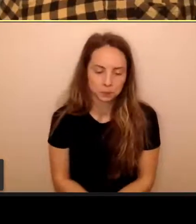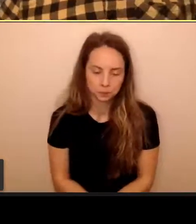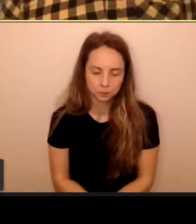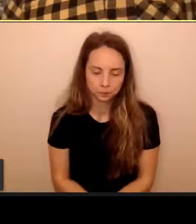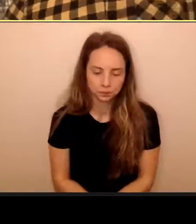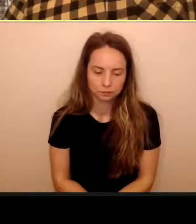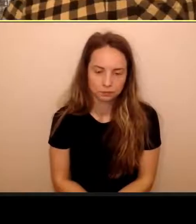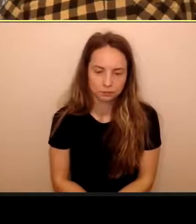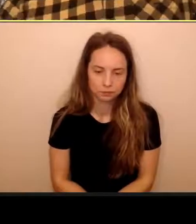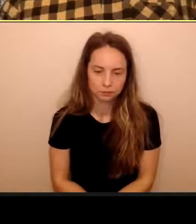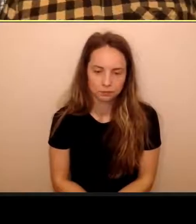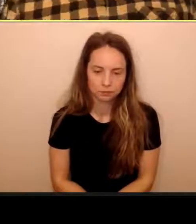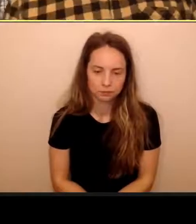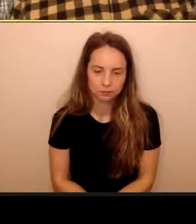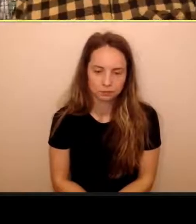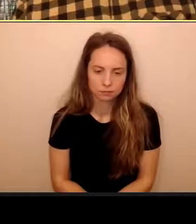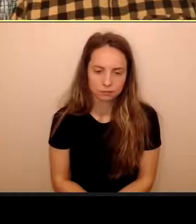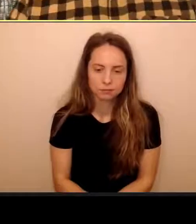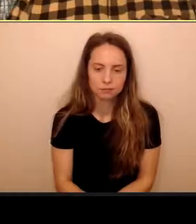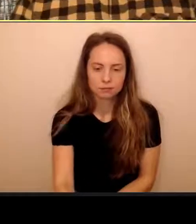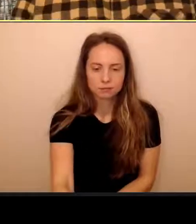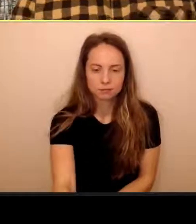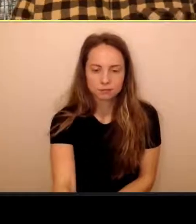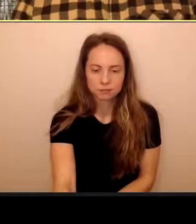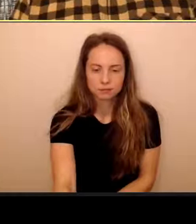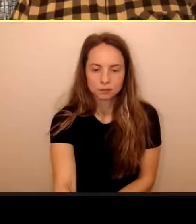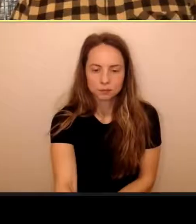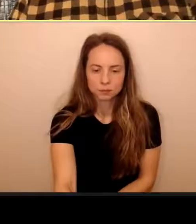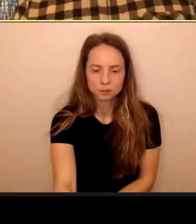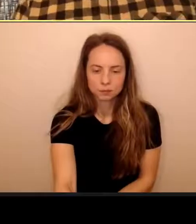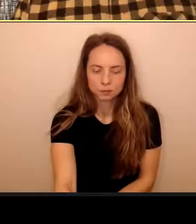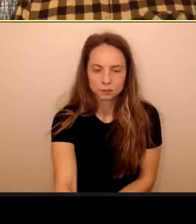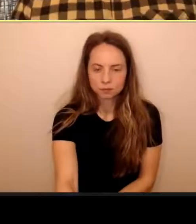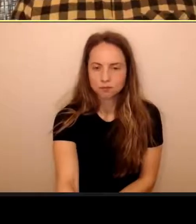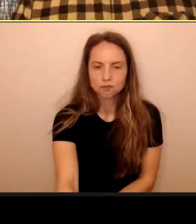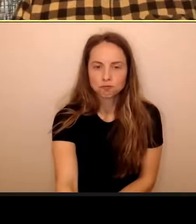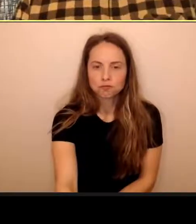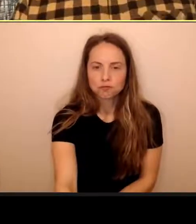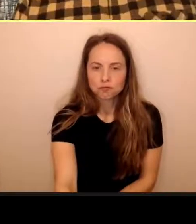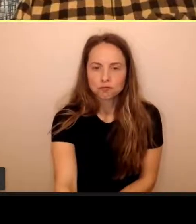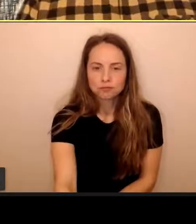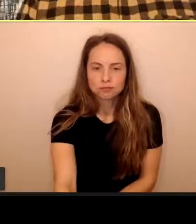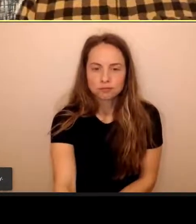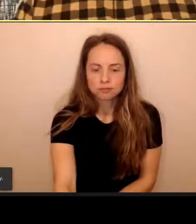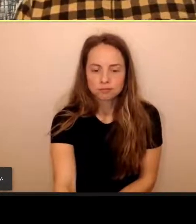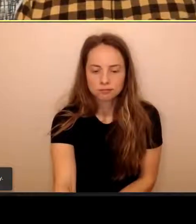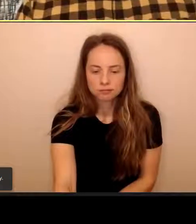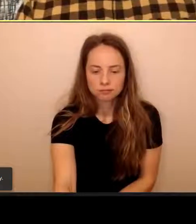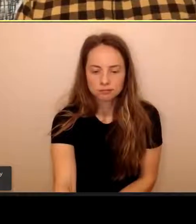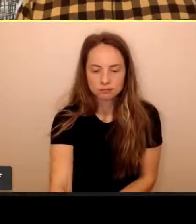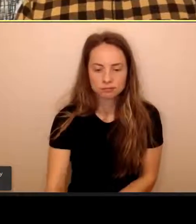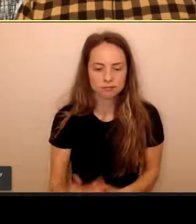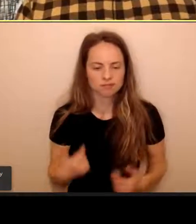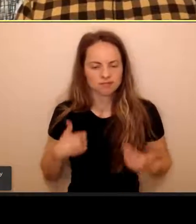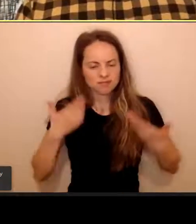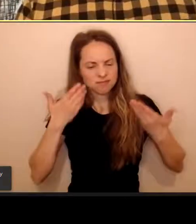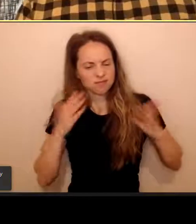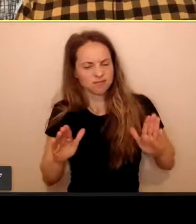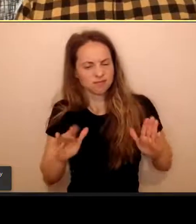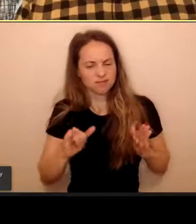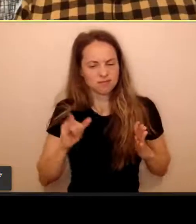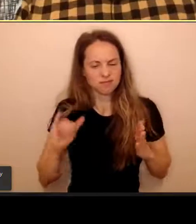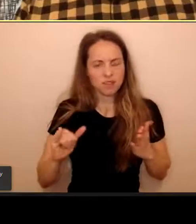I guess I didn't really know that was even really a program